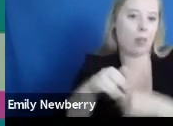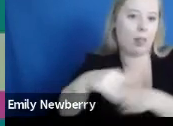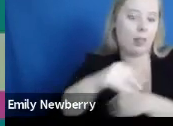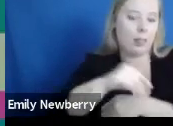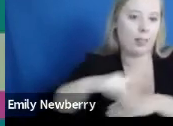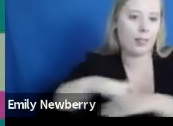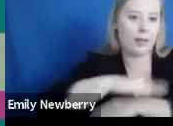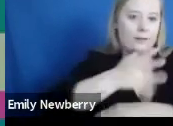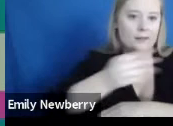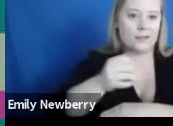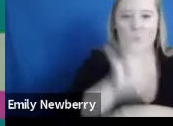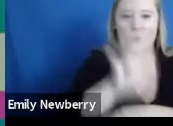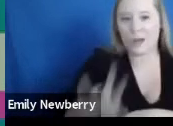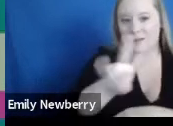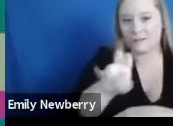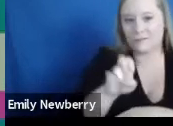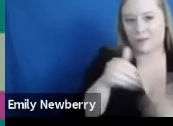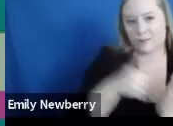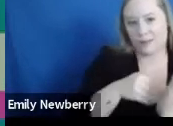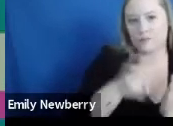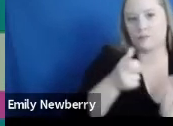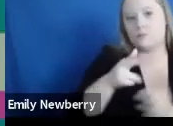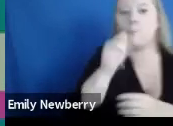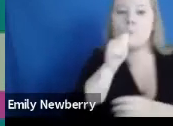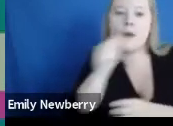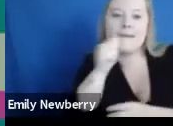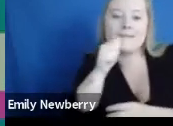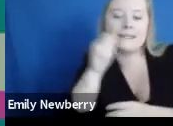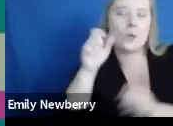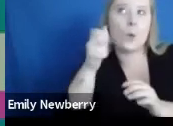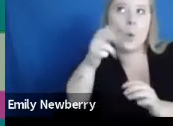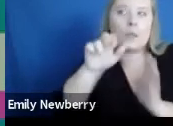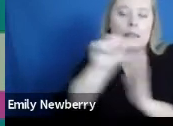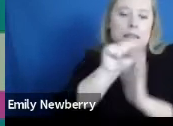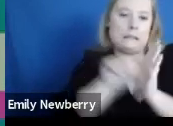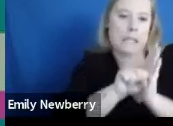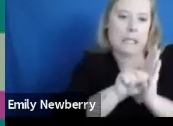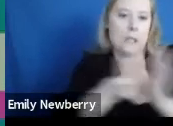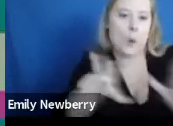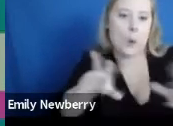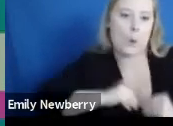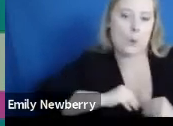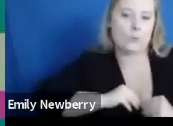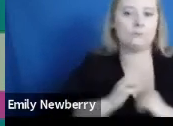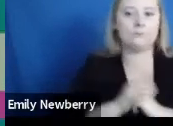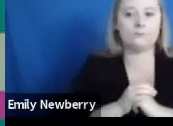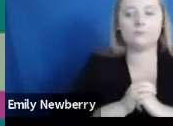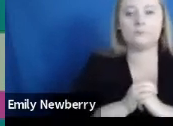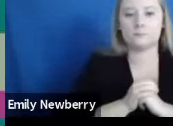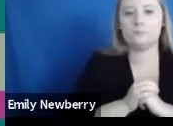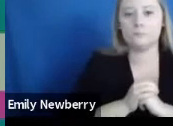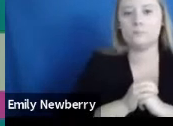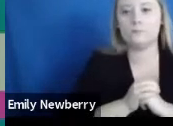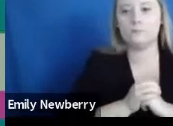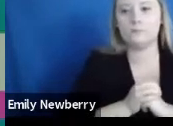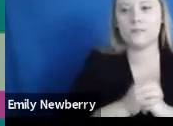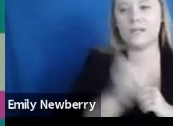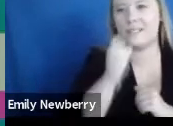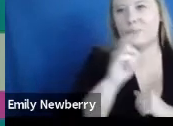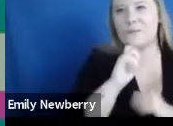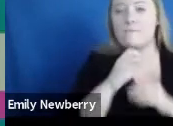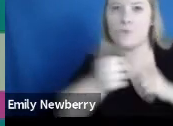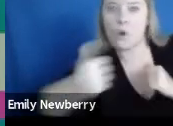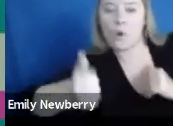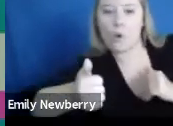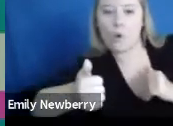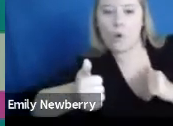700,000 of state or privately owned land. So by far, well, I shouldn't say by far, but